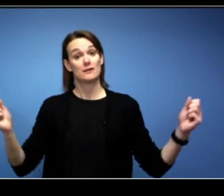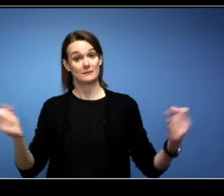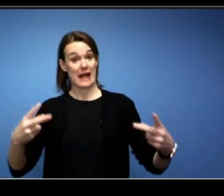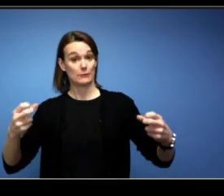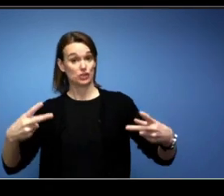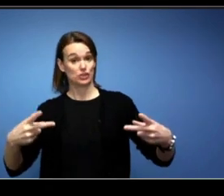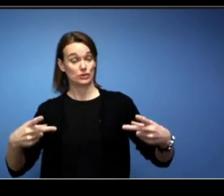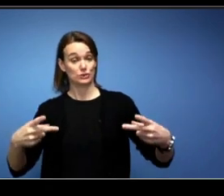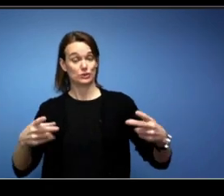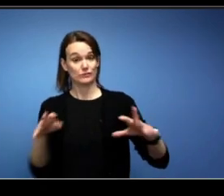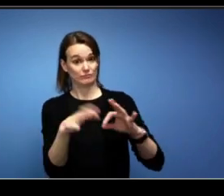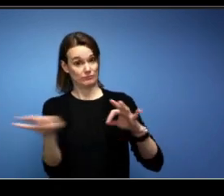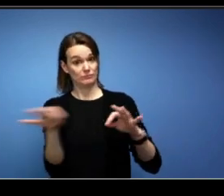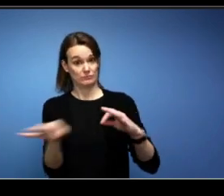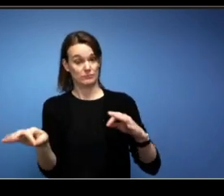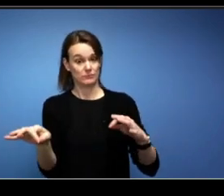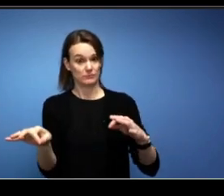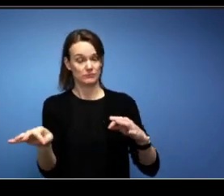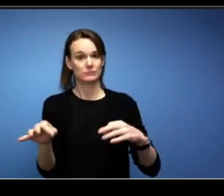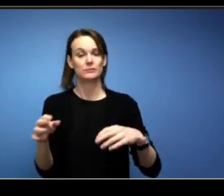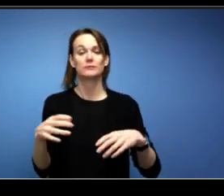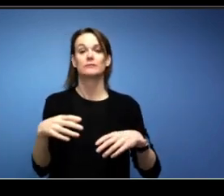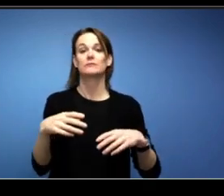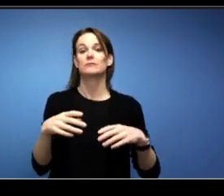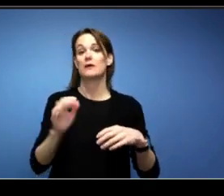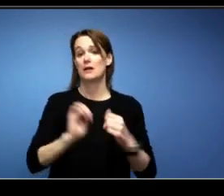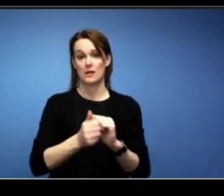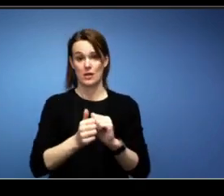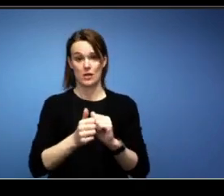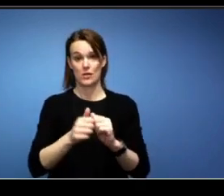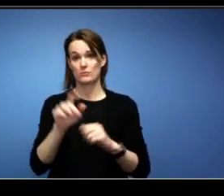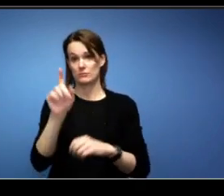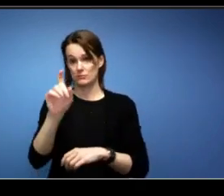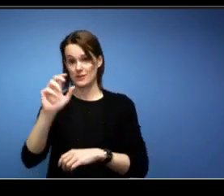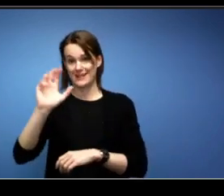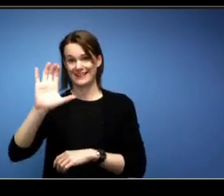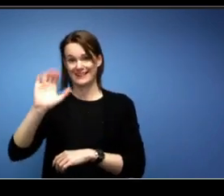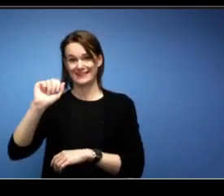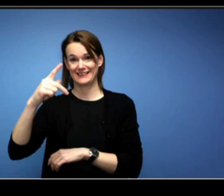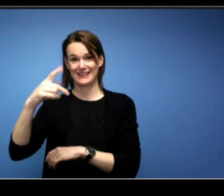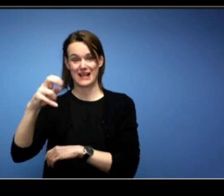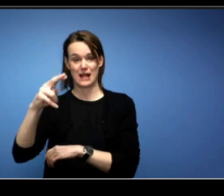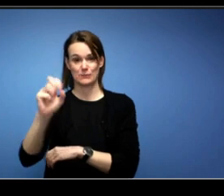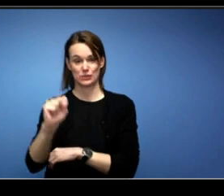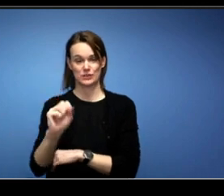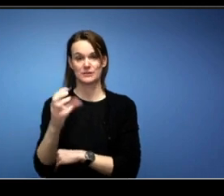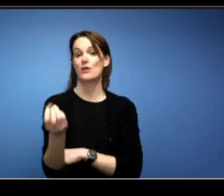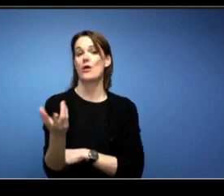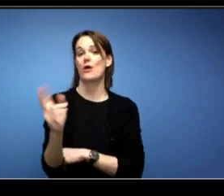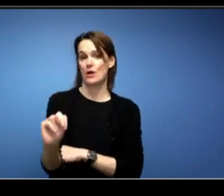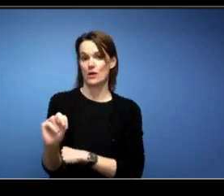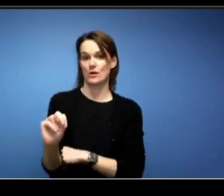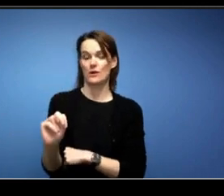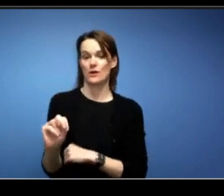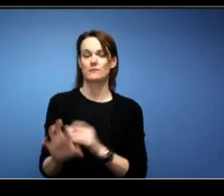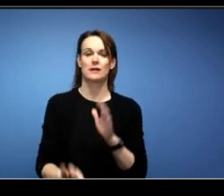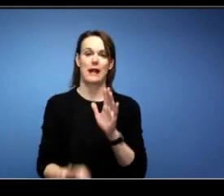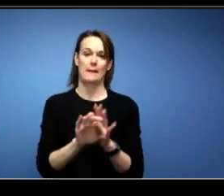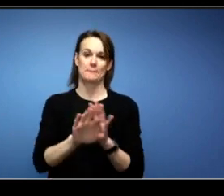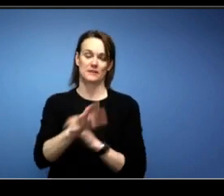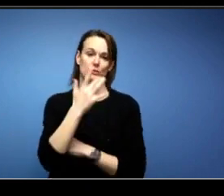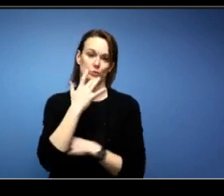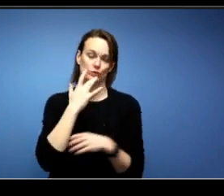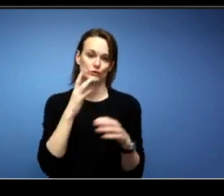includes live captioning. To enable live captions, select captions, subtitles on in your video controls, and